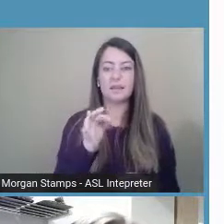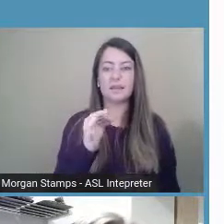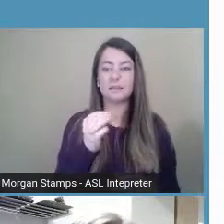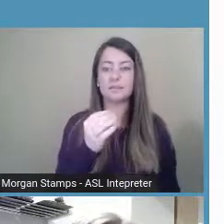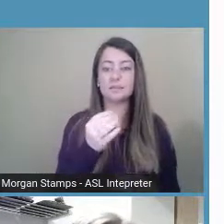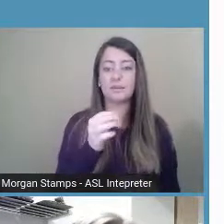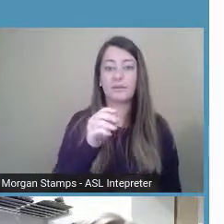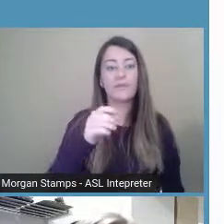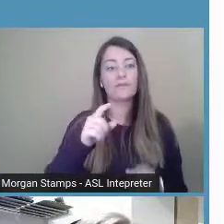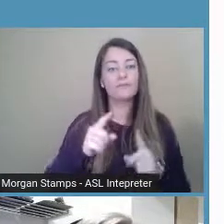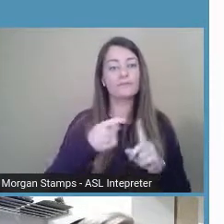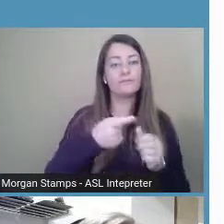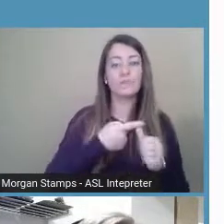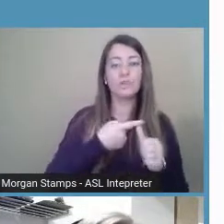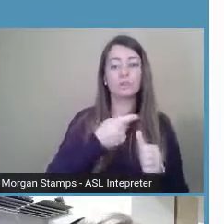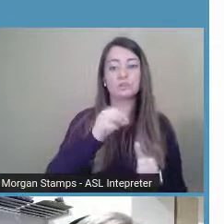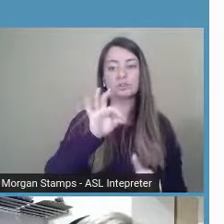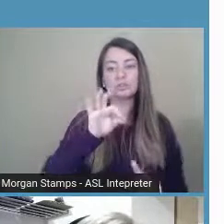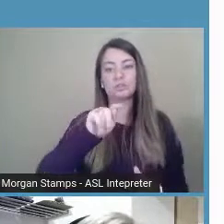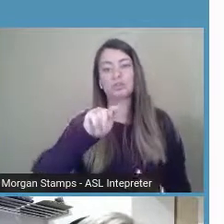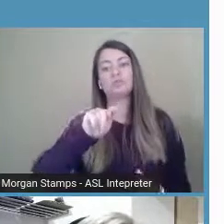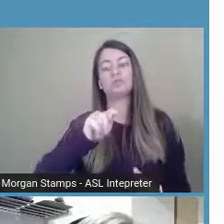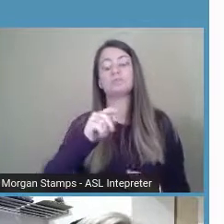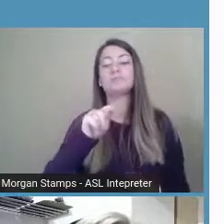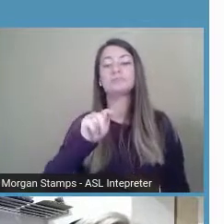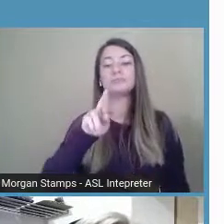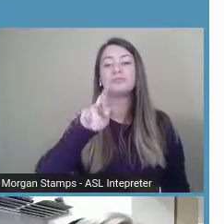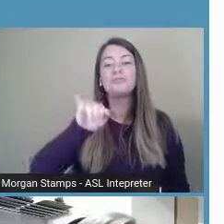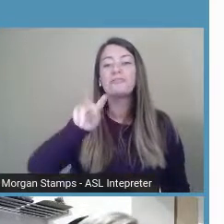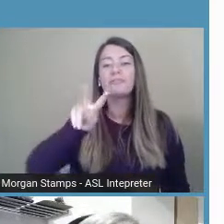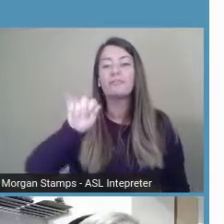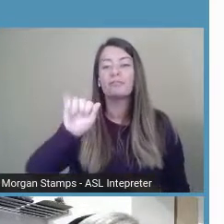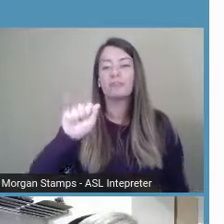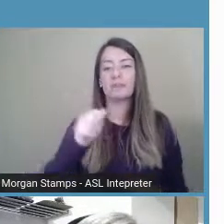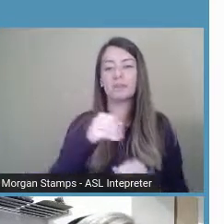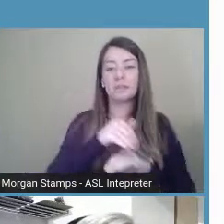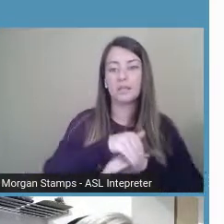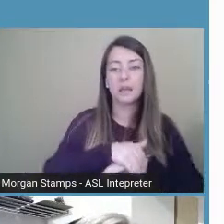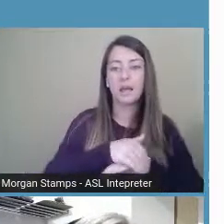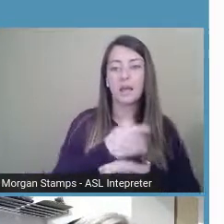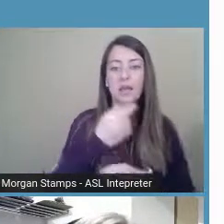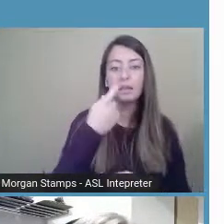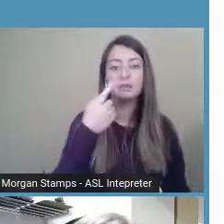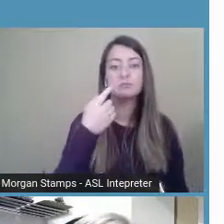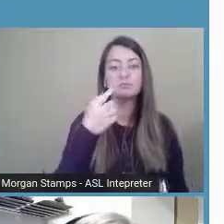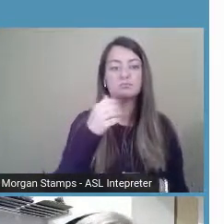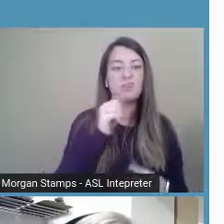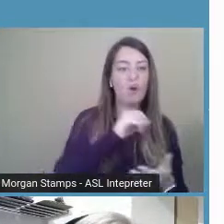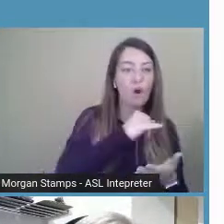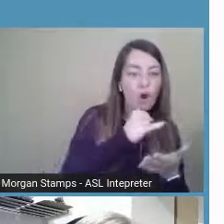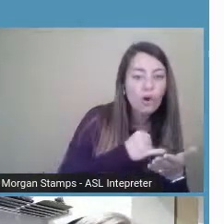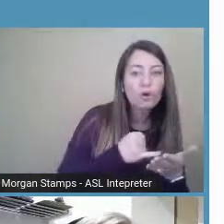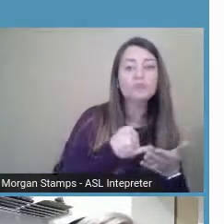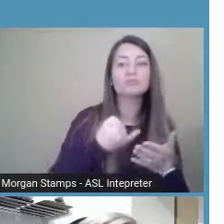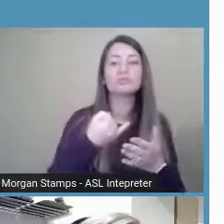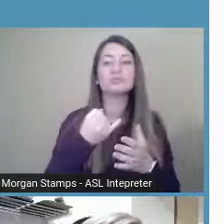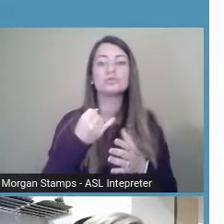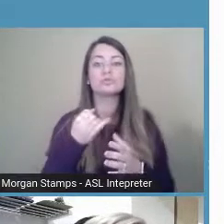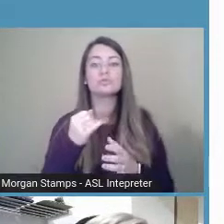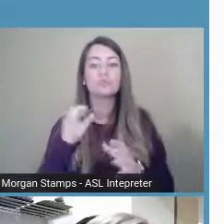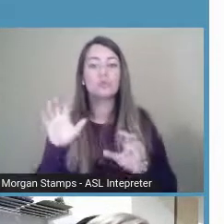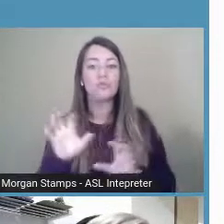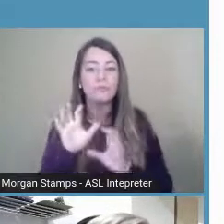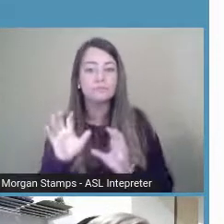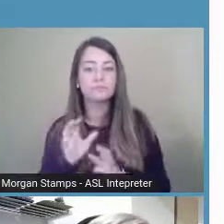whose work had recently been on view in one of our exhibitions. He blew a pint glass in his hot shop live on air, and at the end